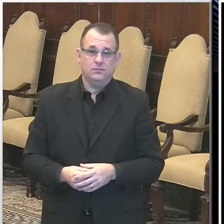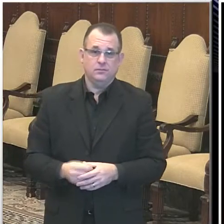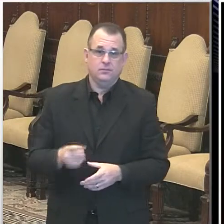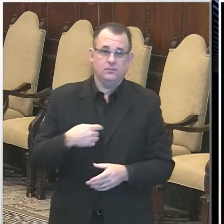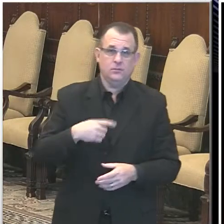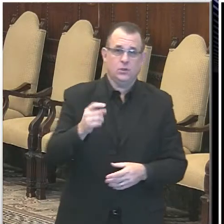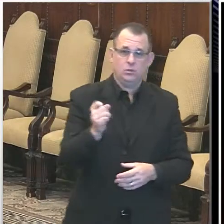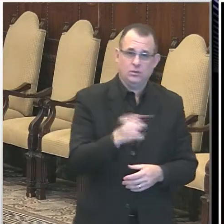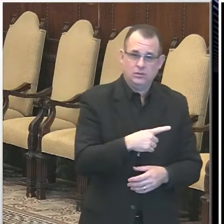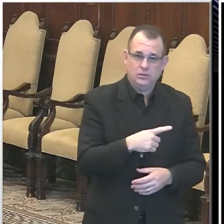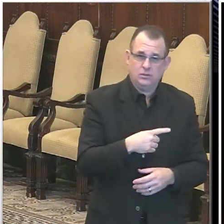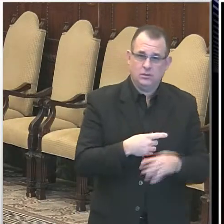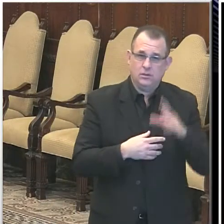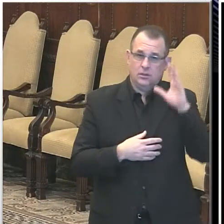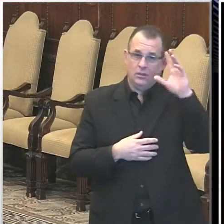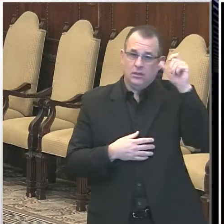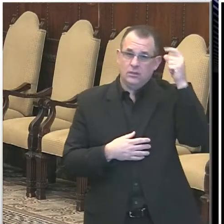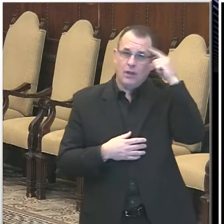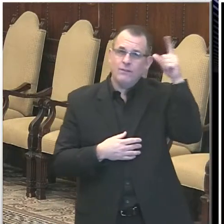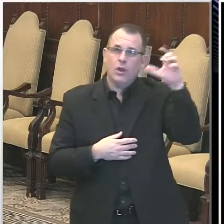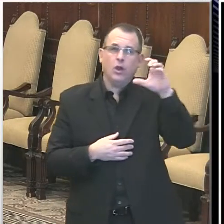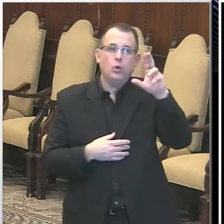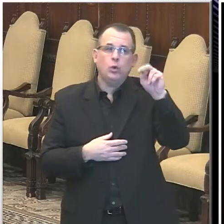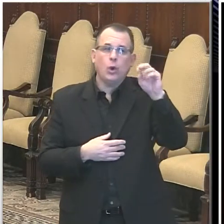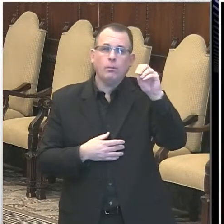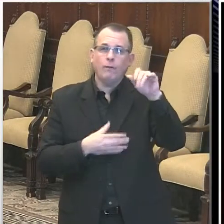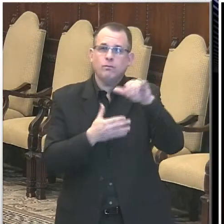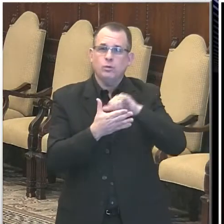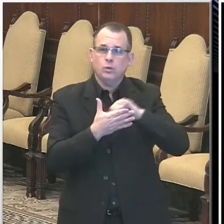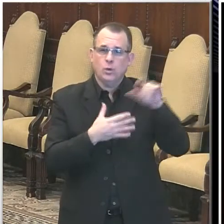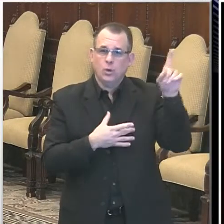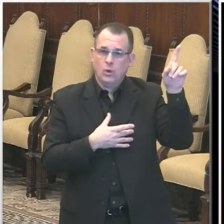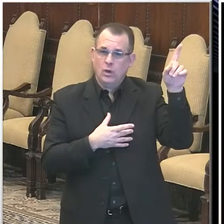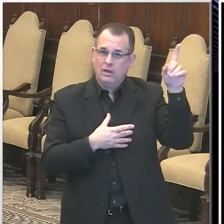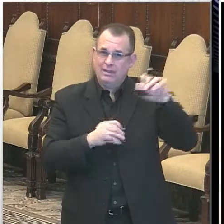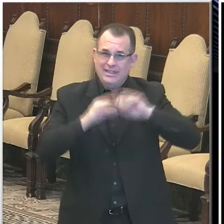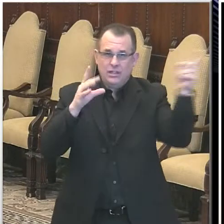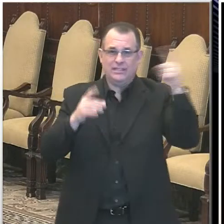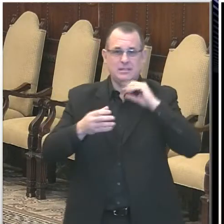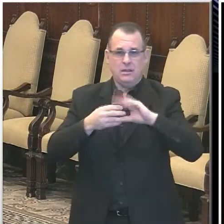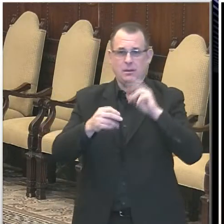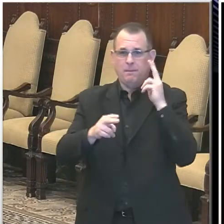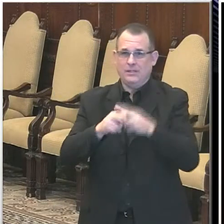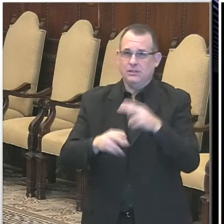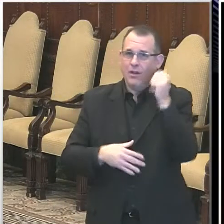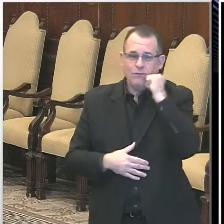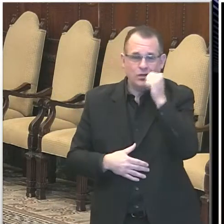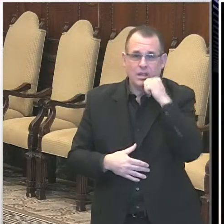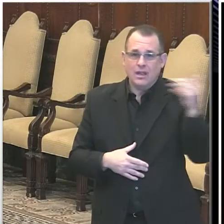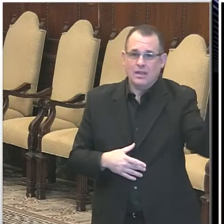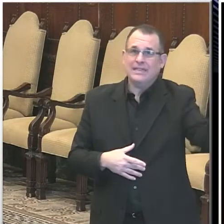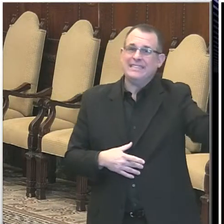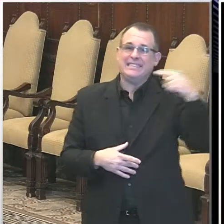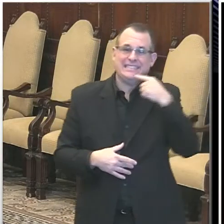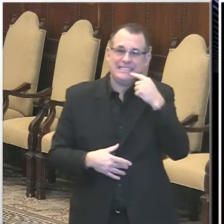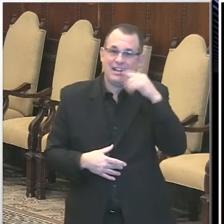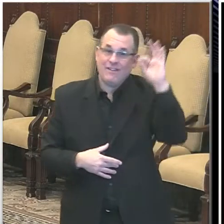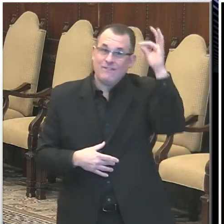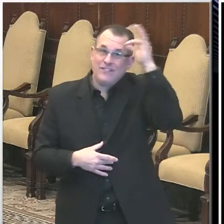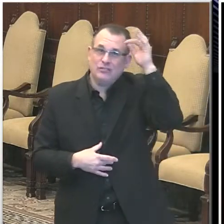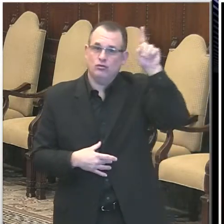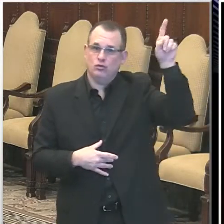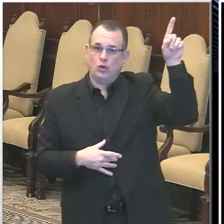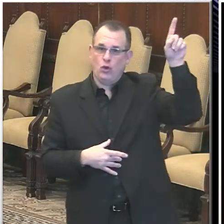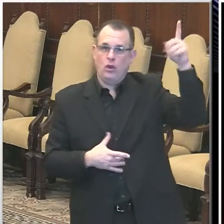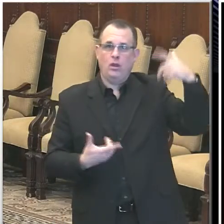Cuomo, who does a very clear message every day, that because the federal government didn't do what they were supposed to